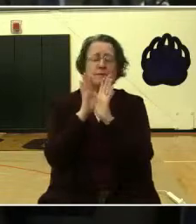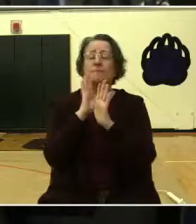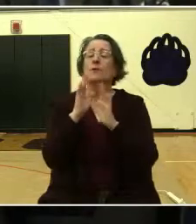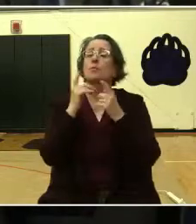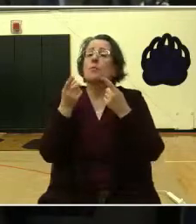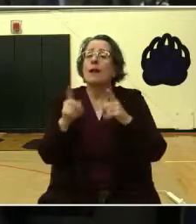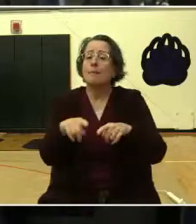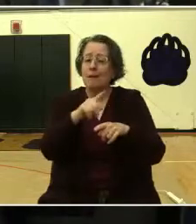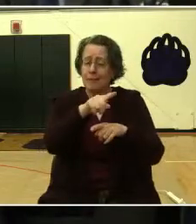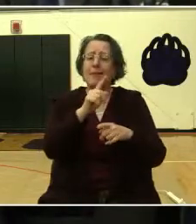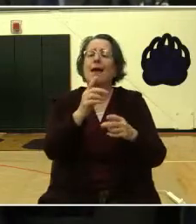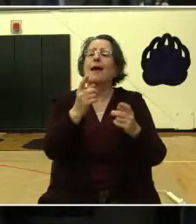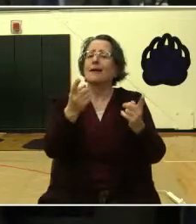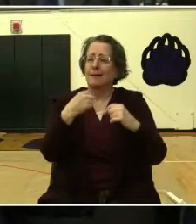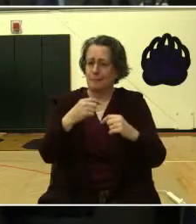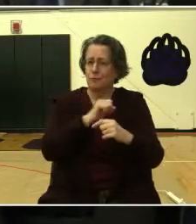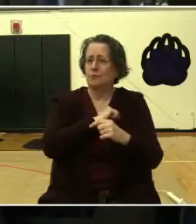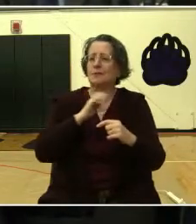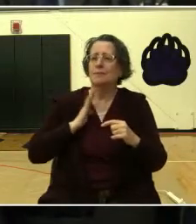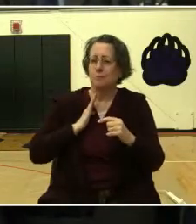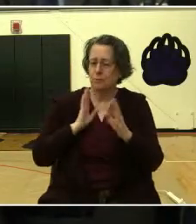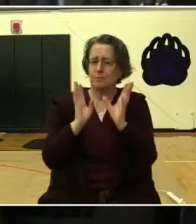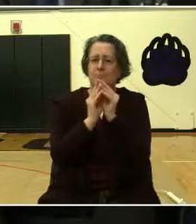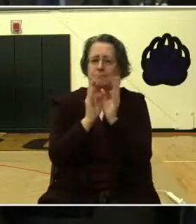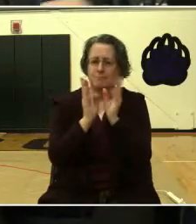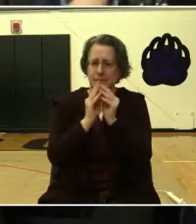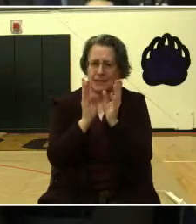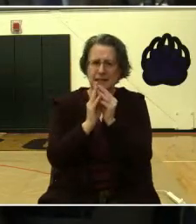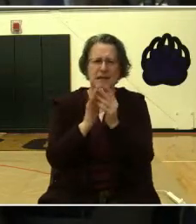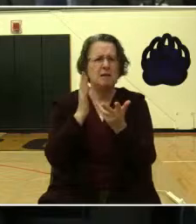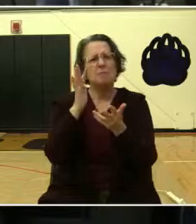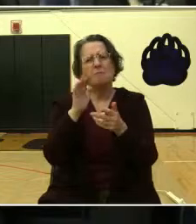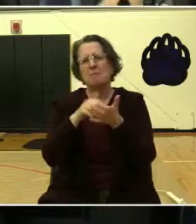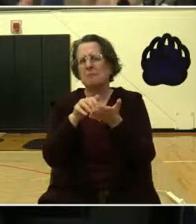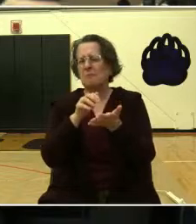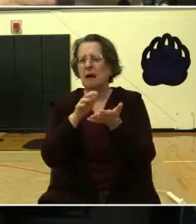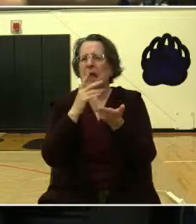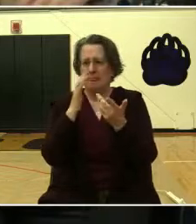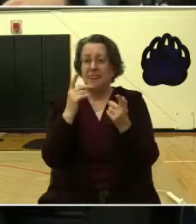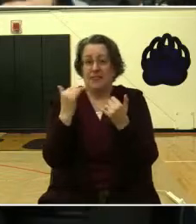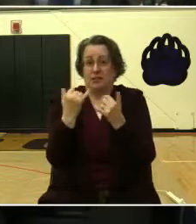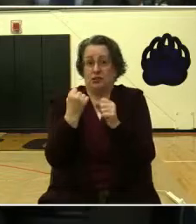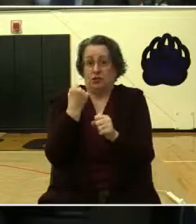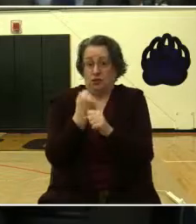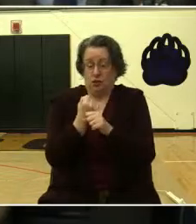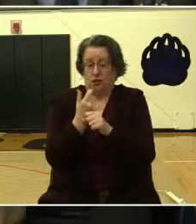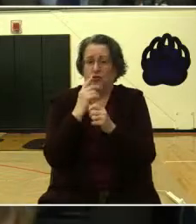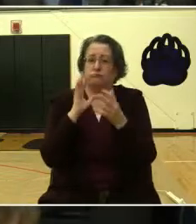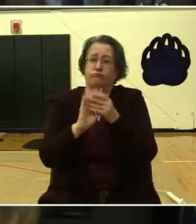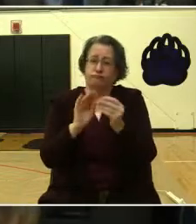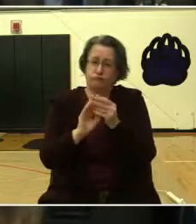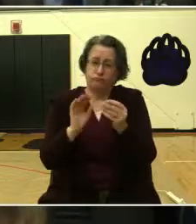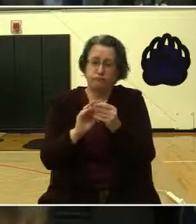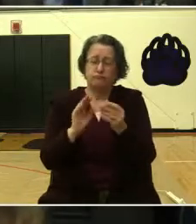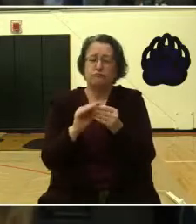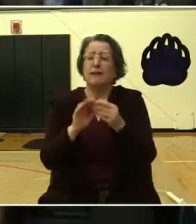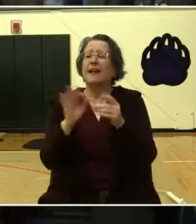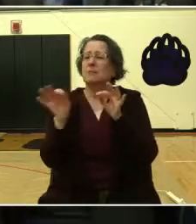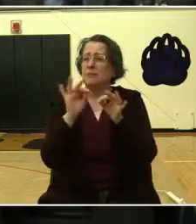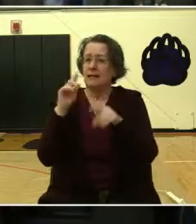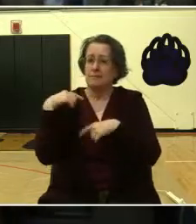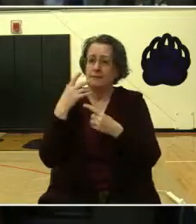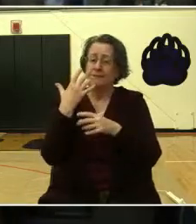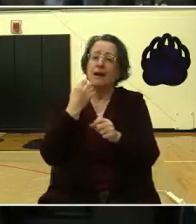presented on the marketing initiative and they it was a five five years they had done it and they kind of decided um they wanted to move into different direction from the